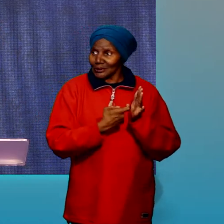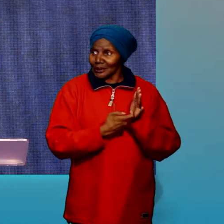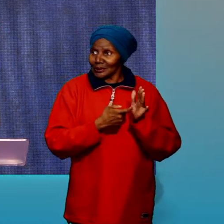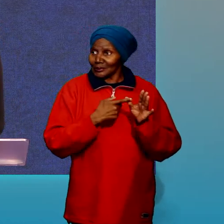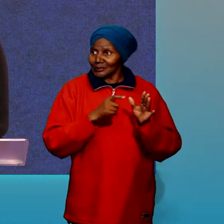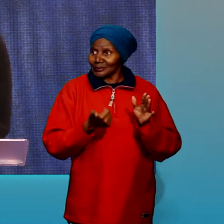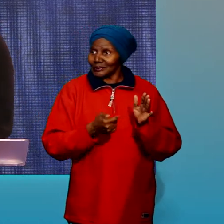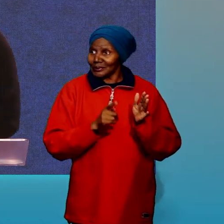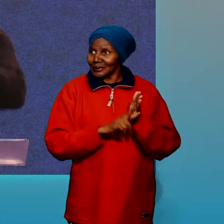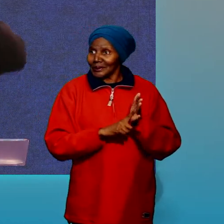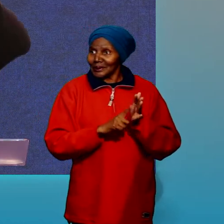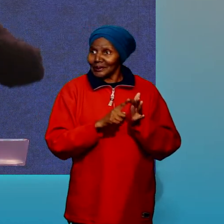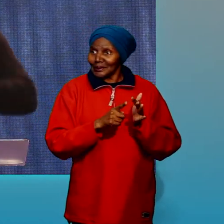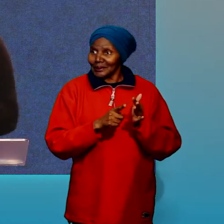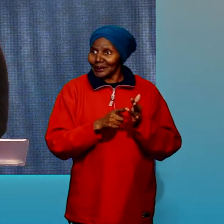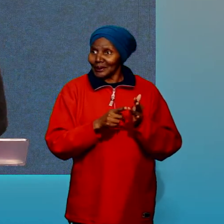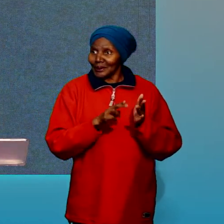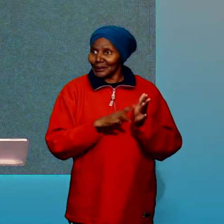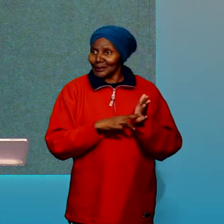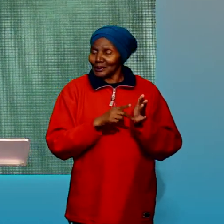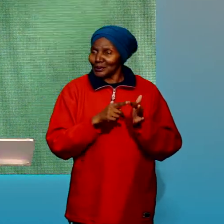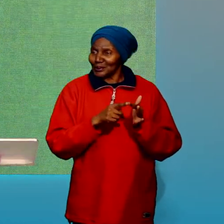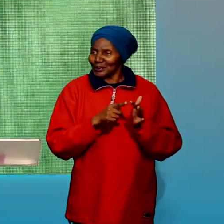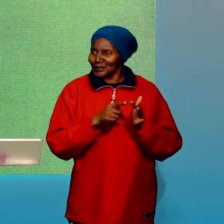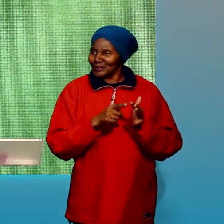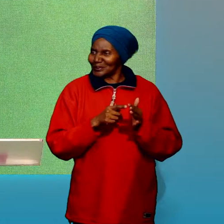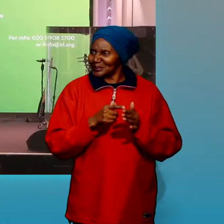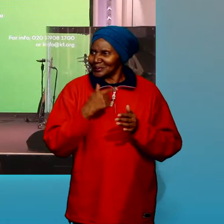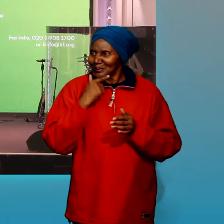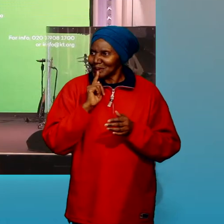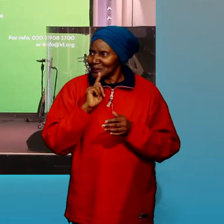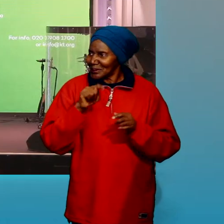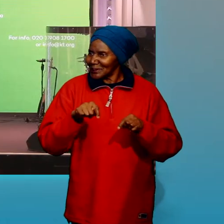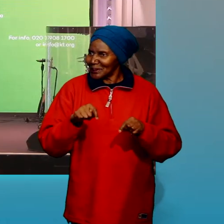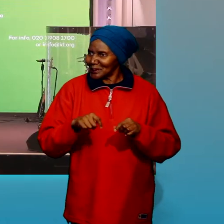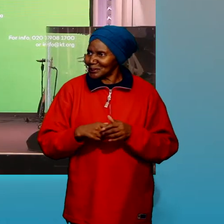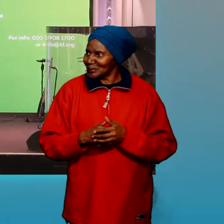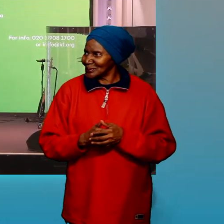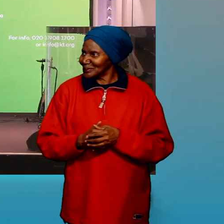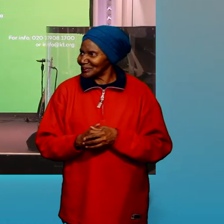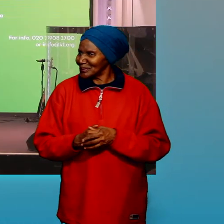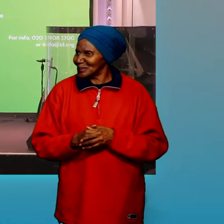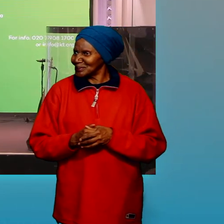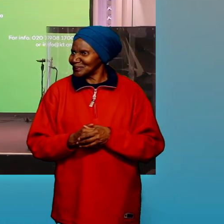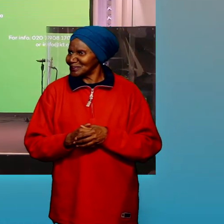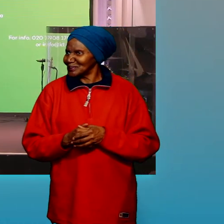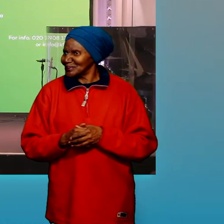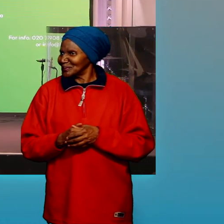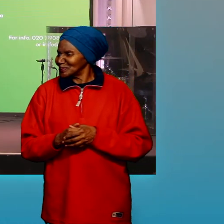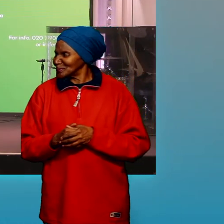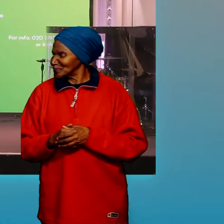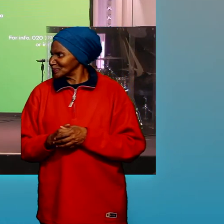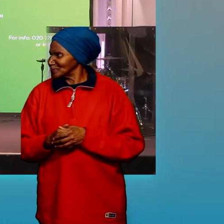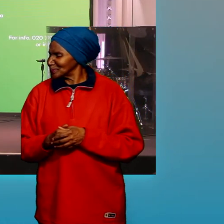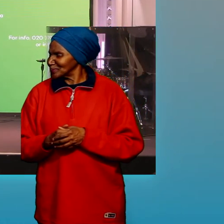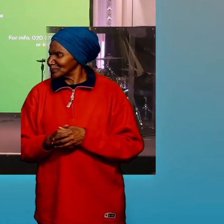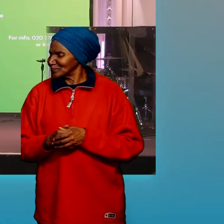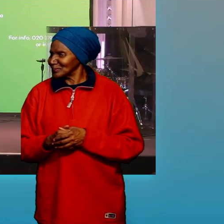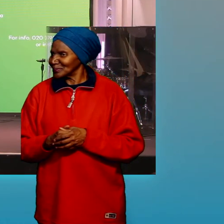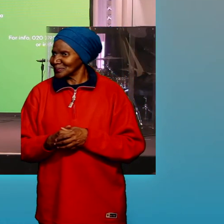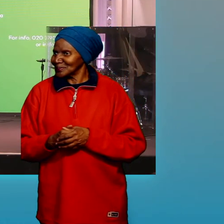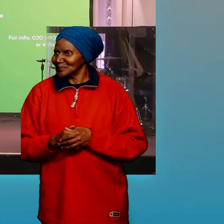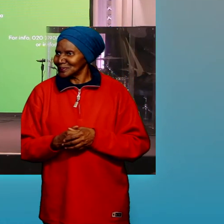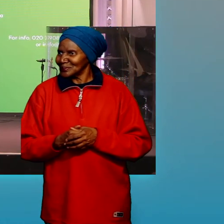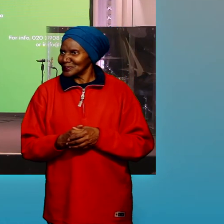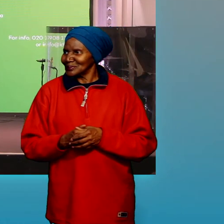back. And my brother at the back, well done. Are you mixed because only half of your arm was up? I'm playing. Bless your heart, my bro.